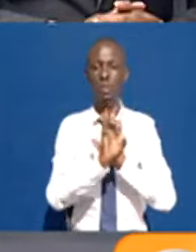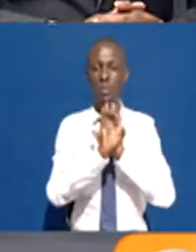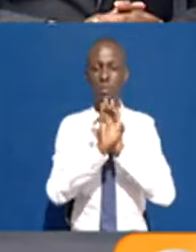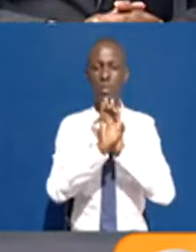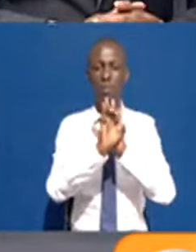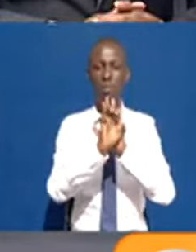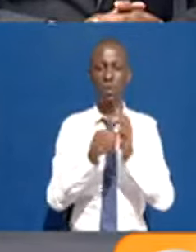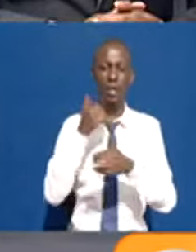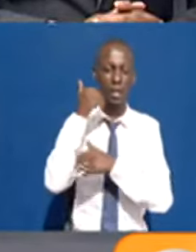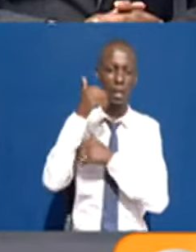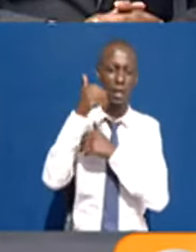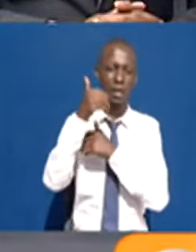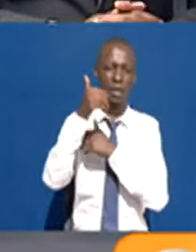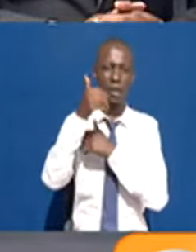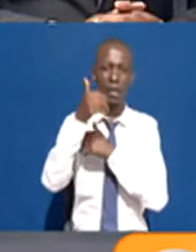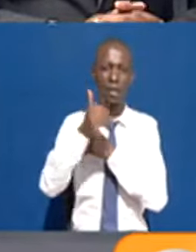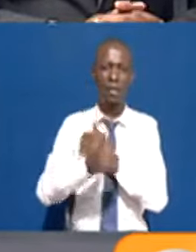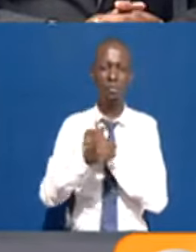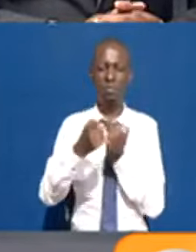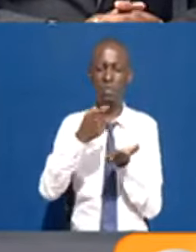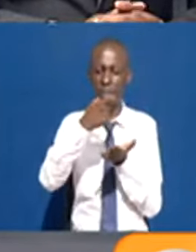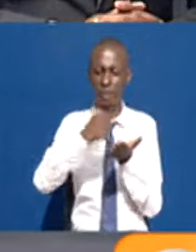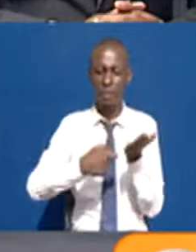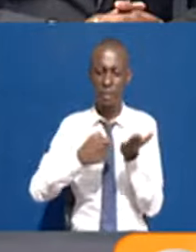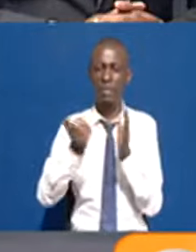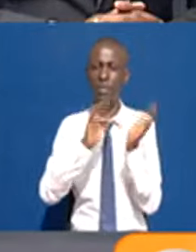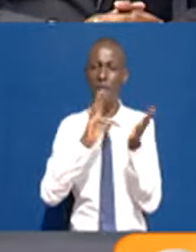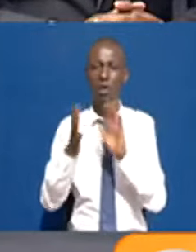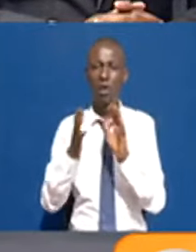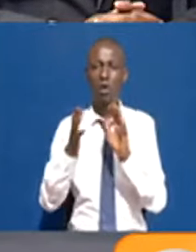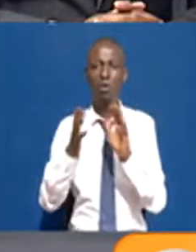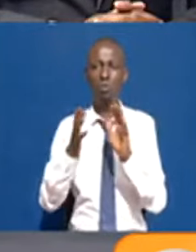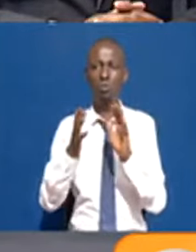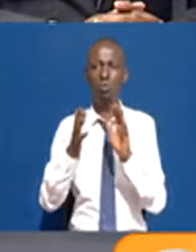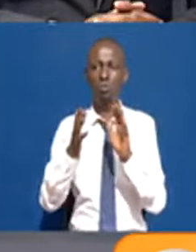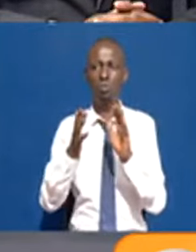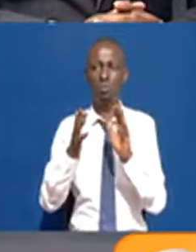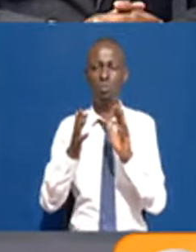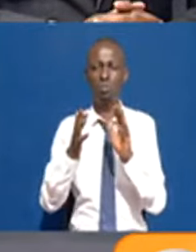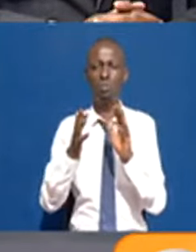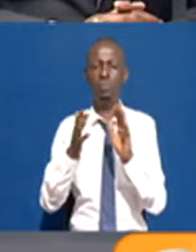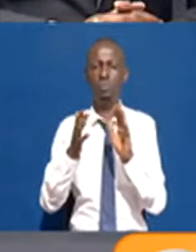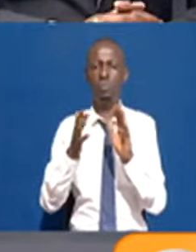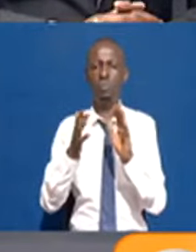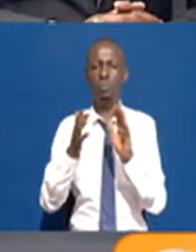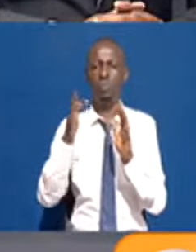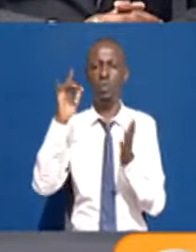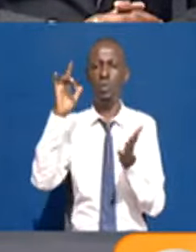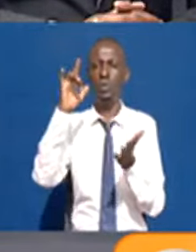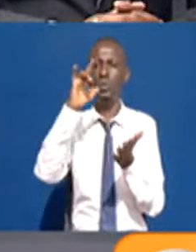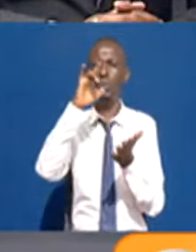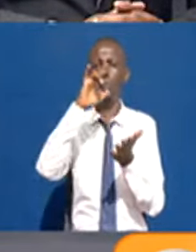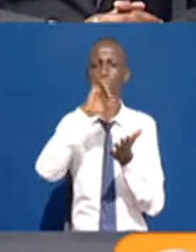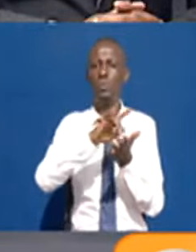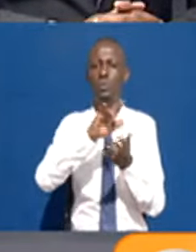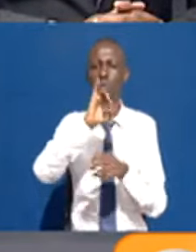following the outcry over the taxes being charged on returning passengers at the Jomo Kenyatta International